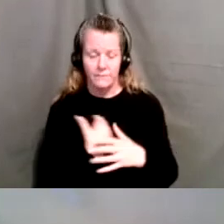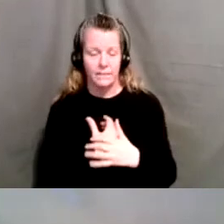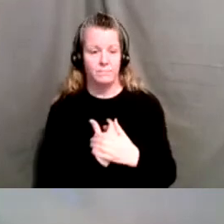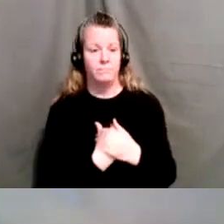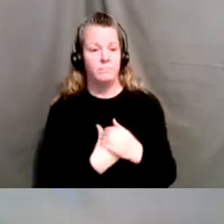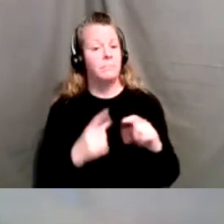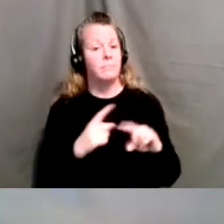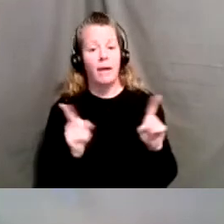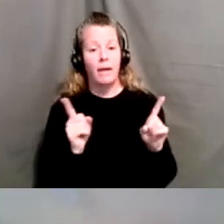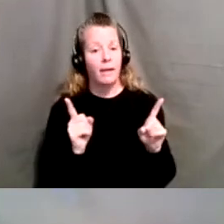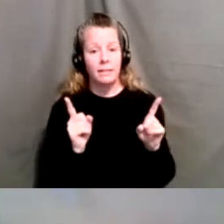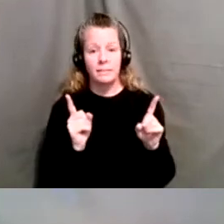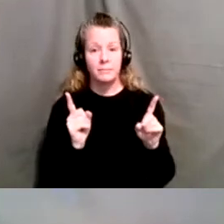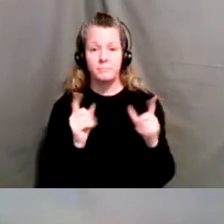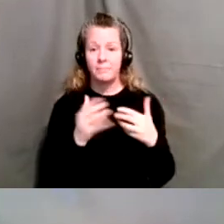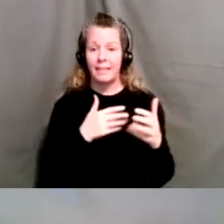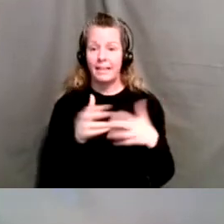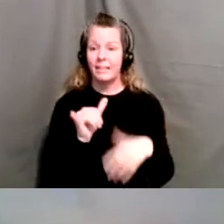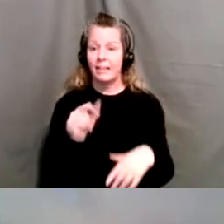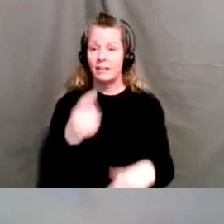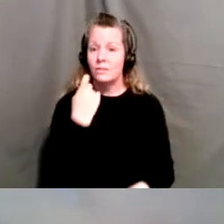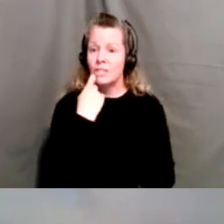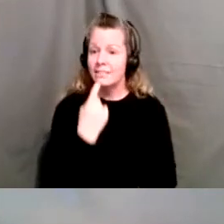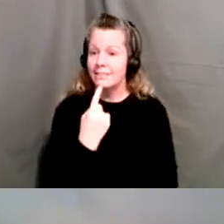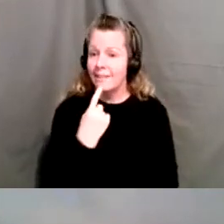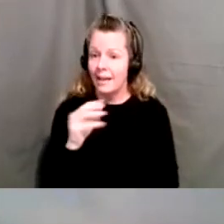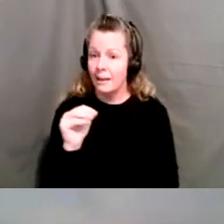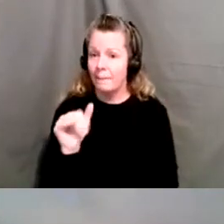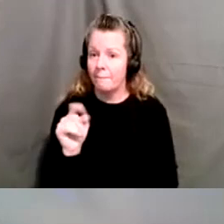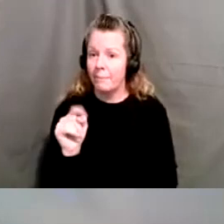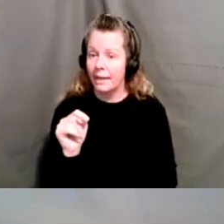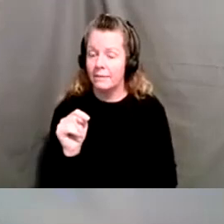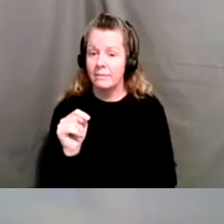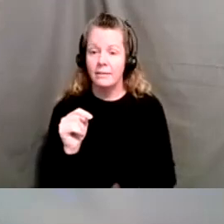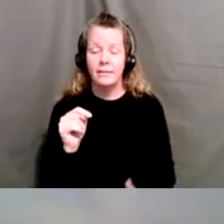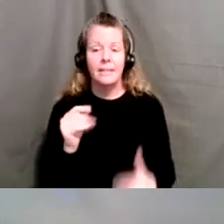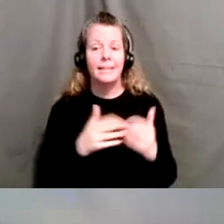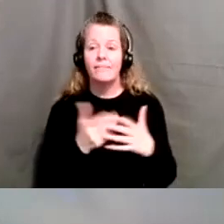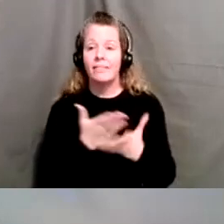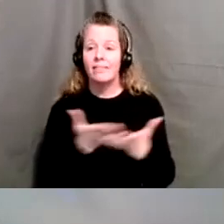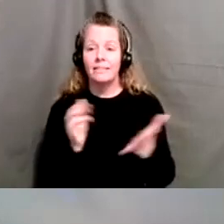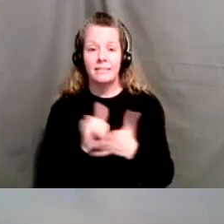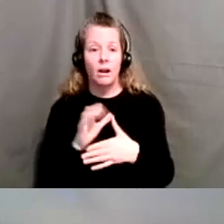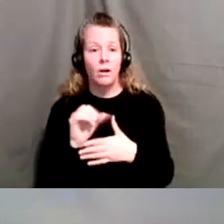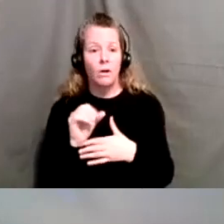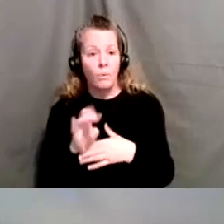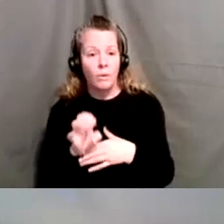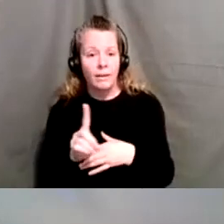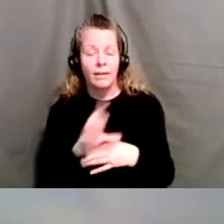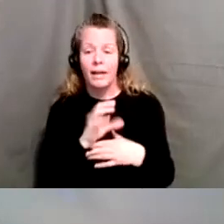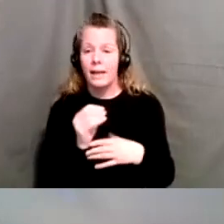But even like what you were just saying, Matt, even things that are coded and created by humans need to